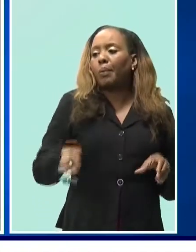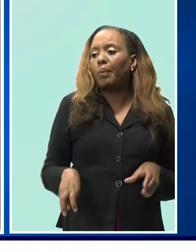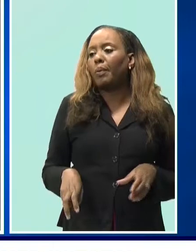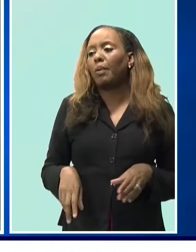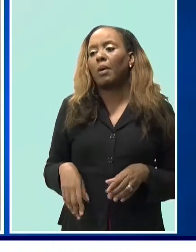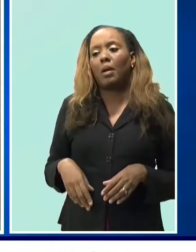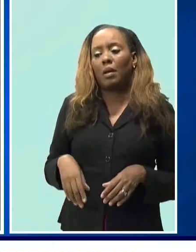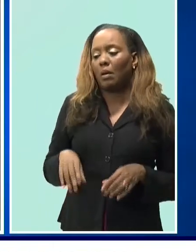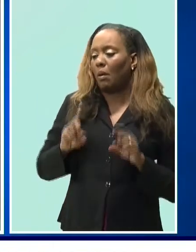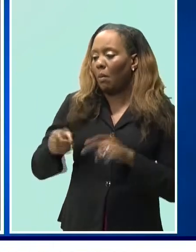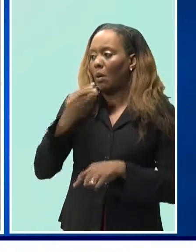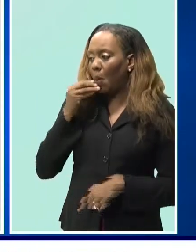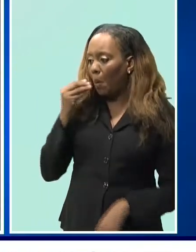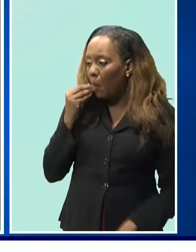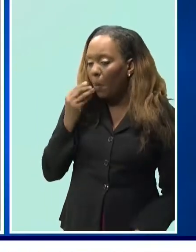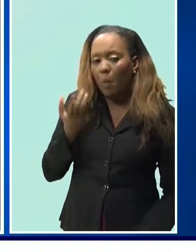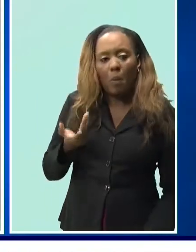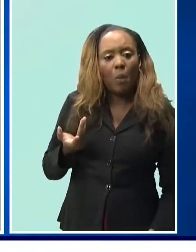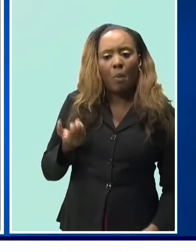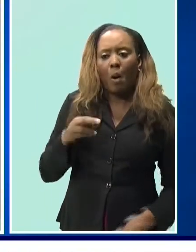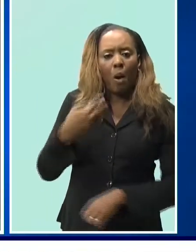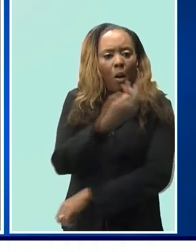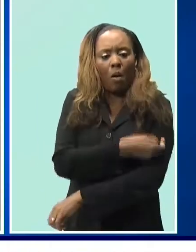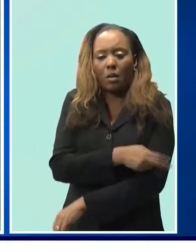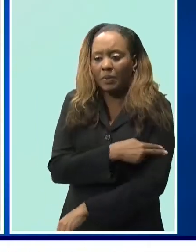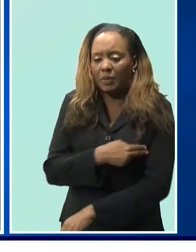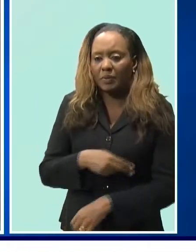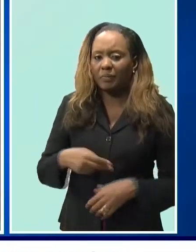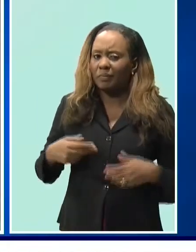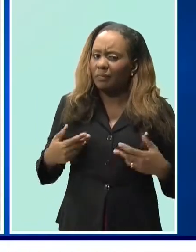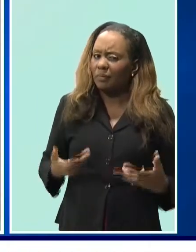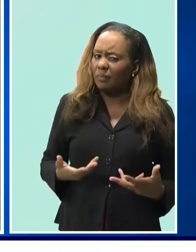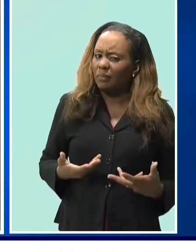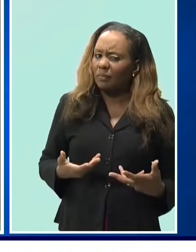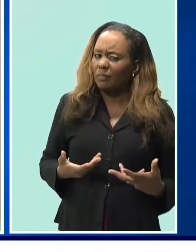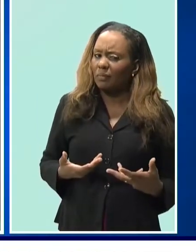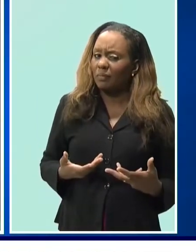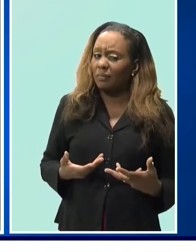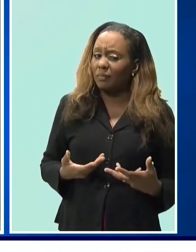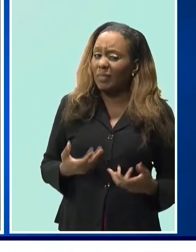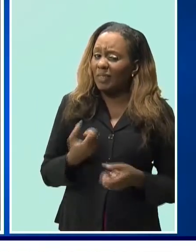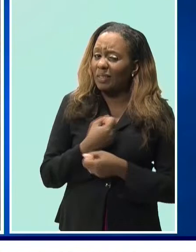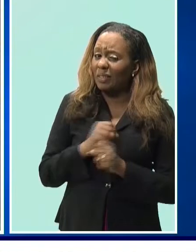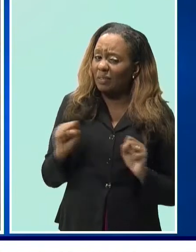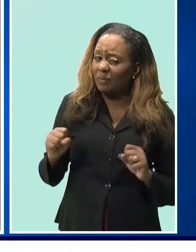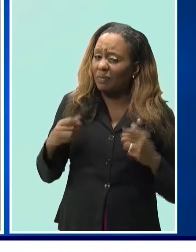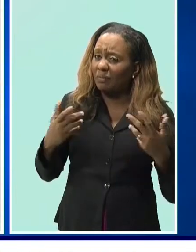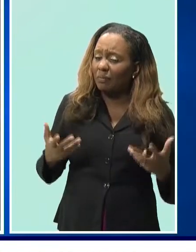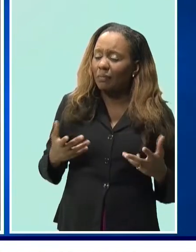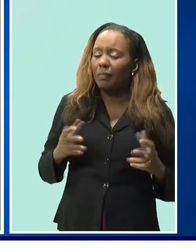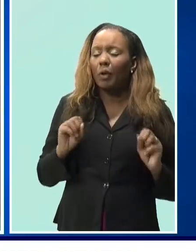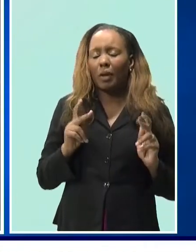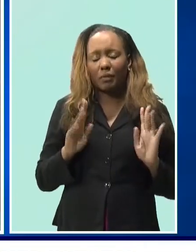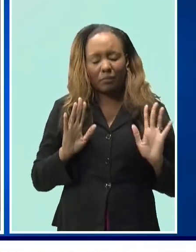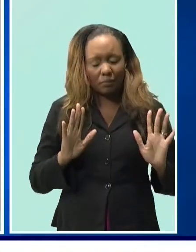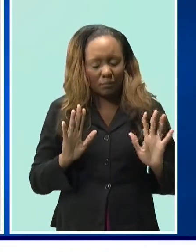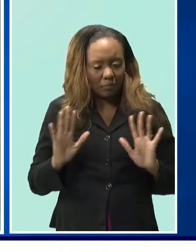persons. It is not necessary to, all right, let me put this another